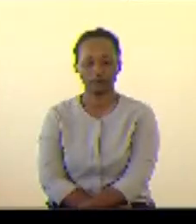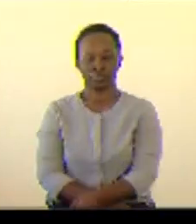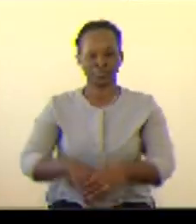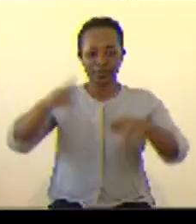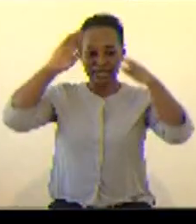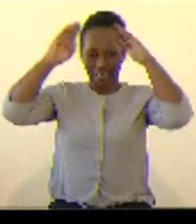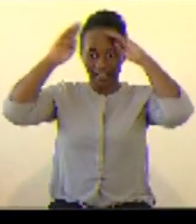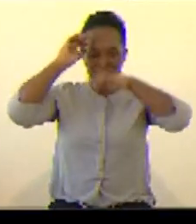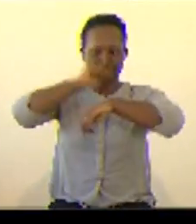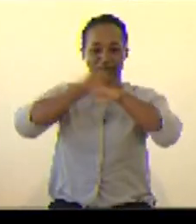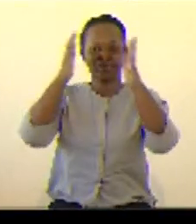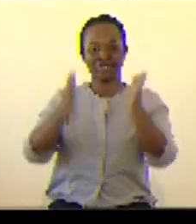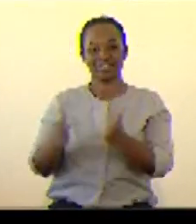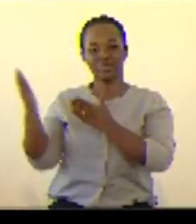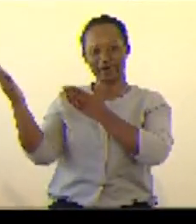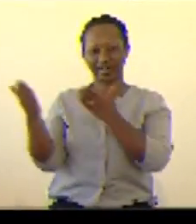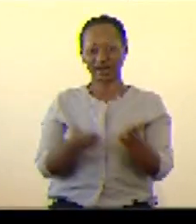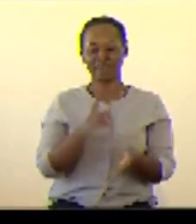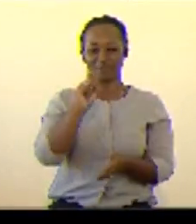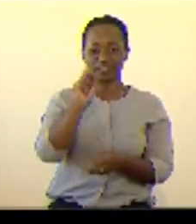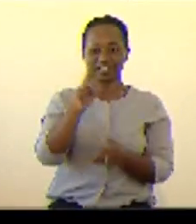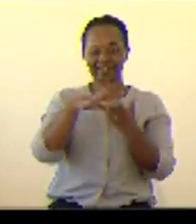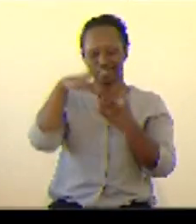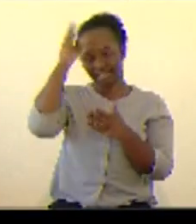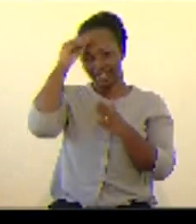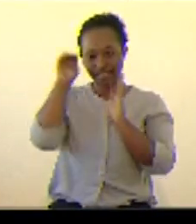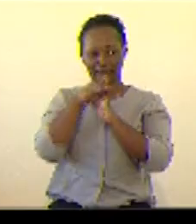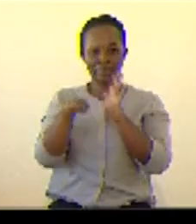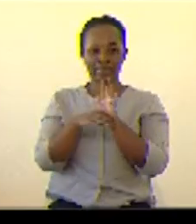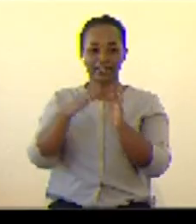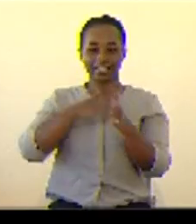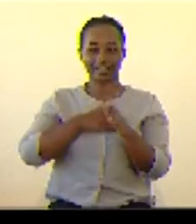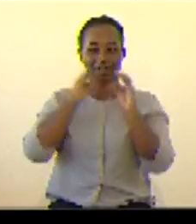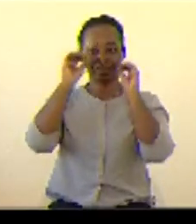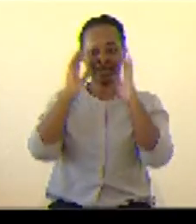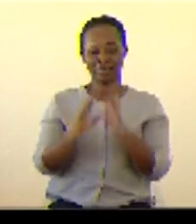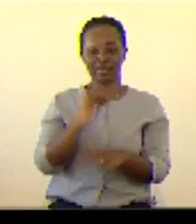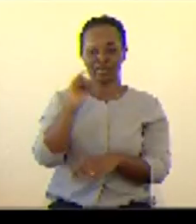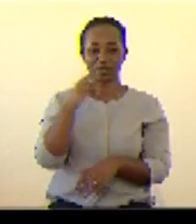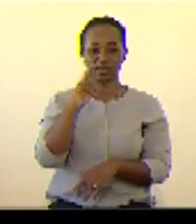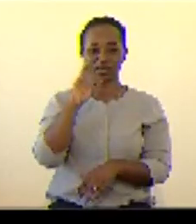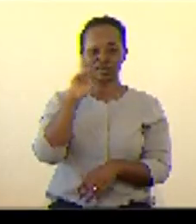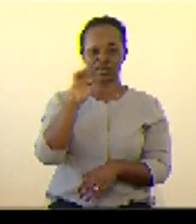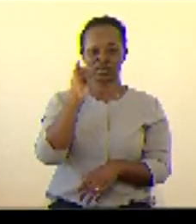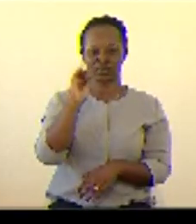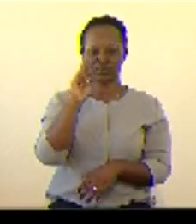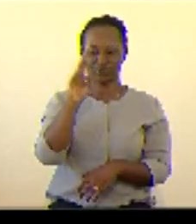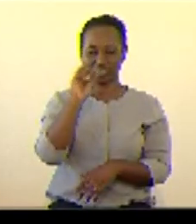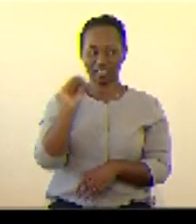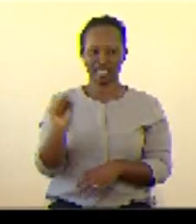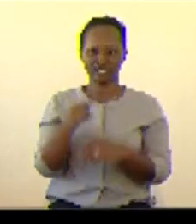Hello students, welcome to TV learning programs. I'm teacher Julius, as usual, and today I'm learning the Senior